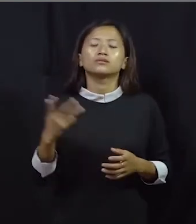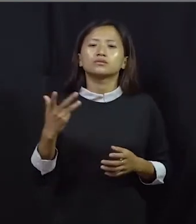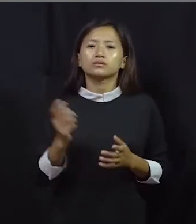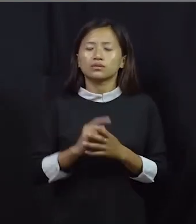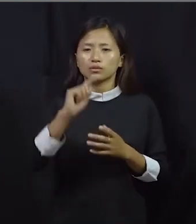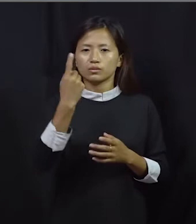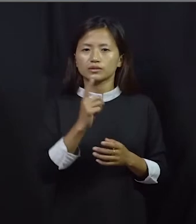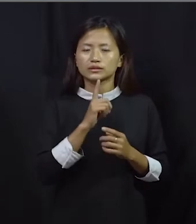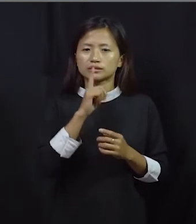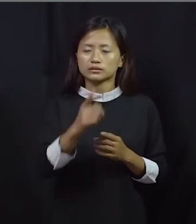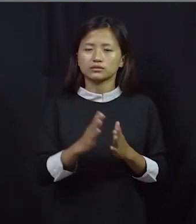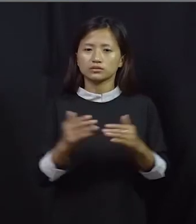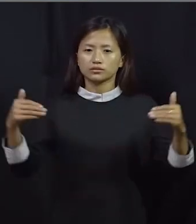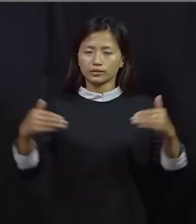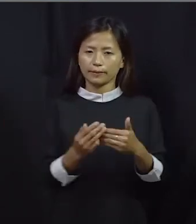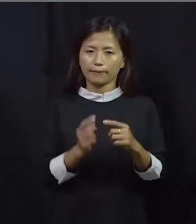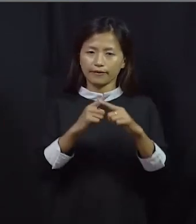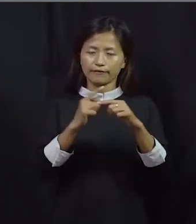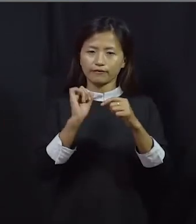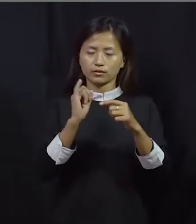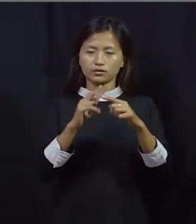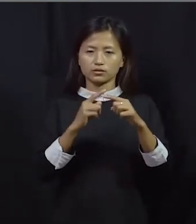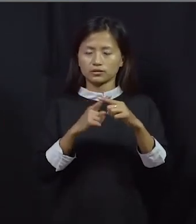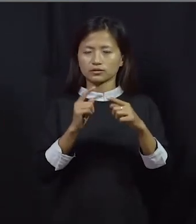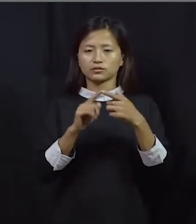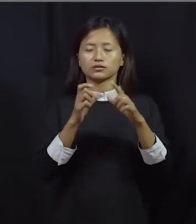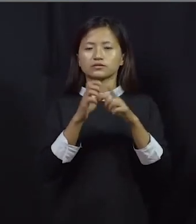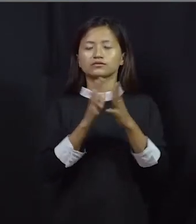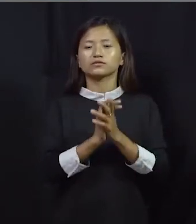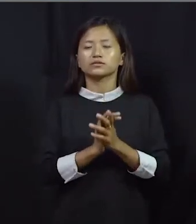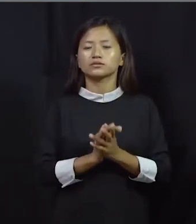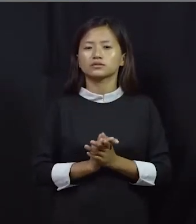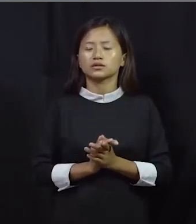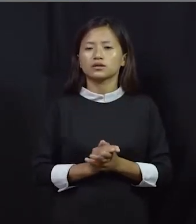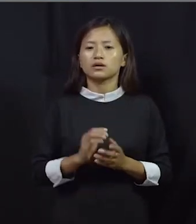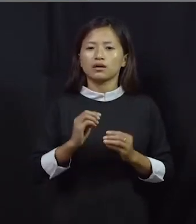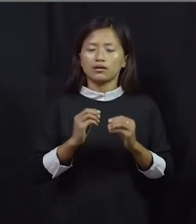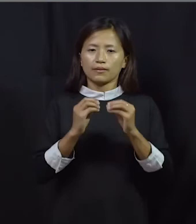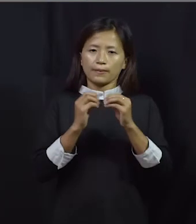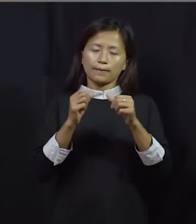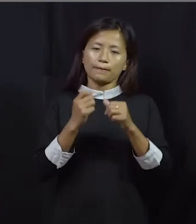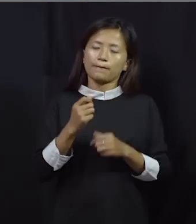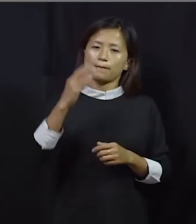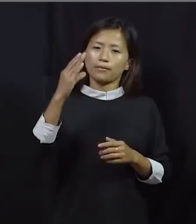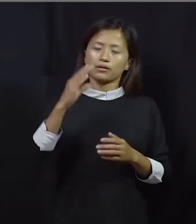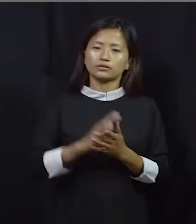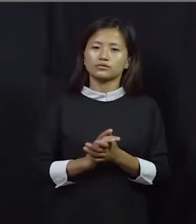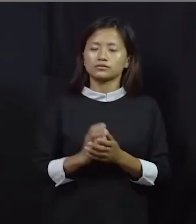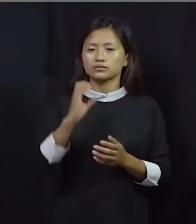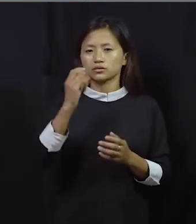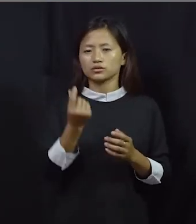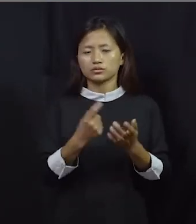it is introduced, will remain fixed and it will never change, but the amount of current accounts keeps on